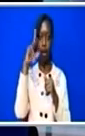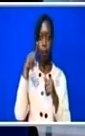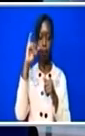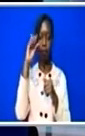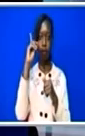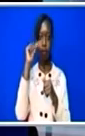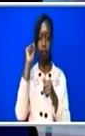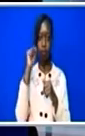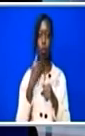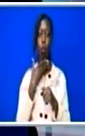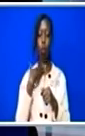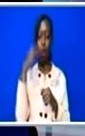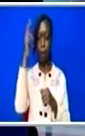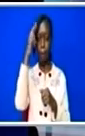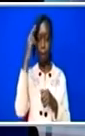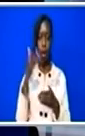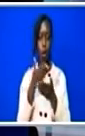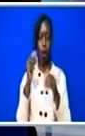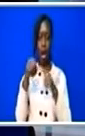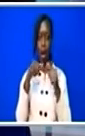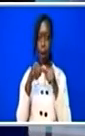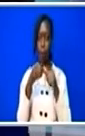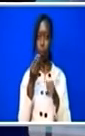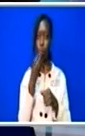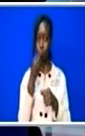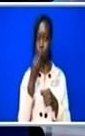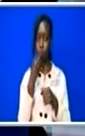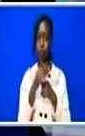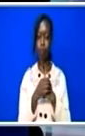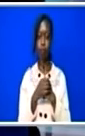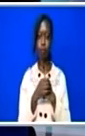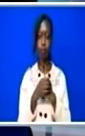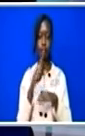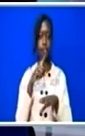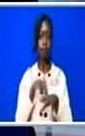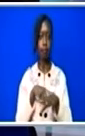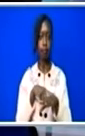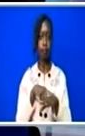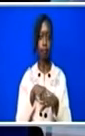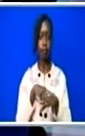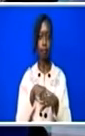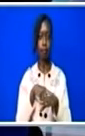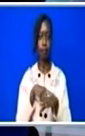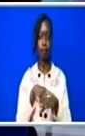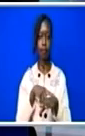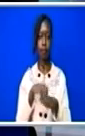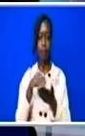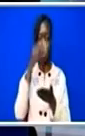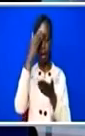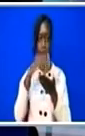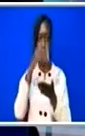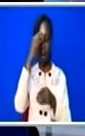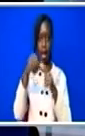something about nutrition, what nutrition is, so that even as we get into our subtopic today on